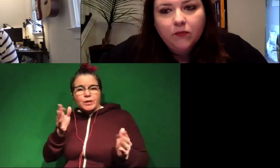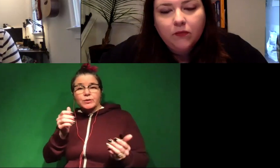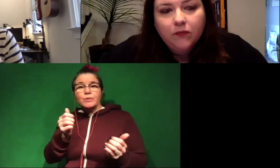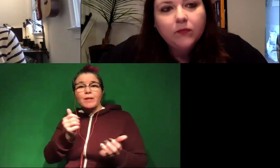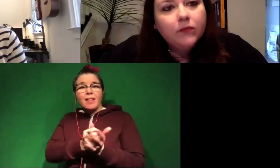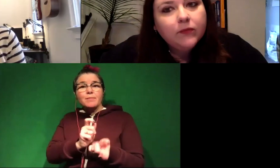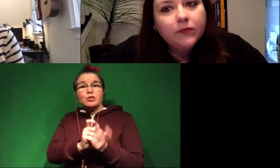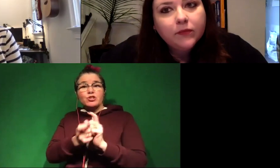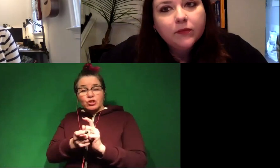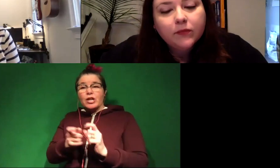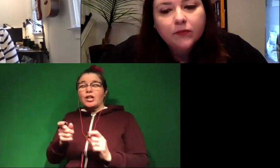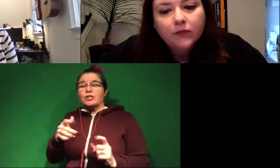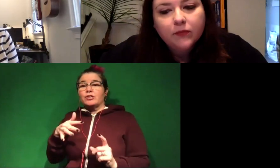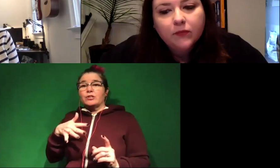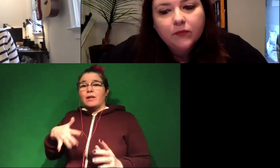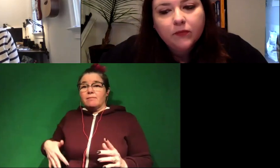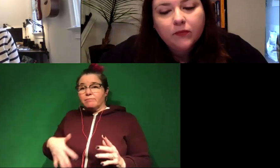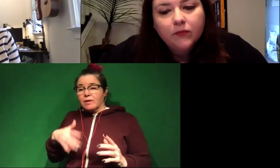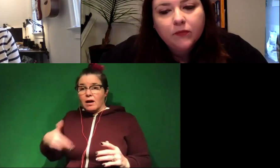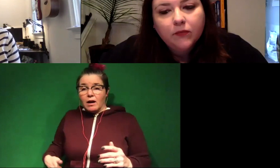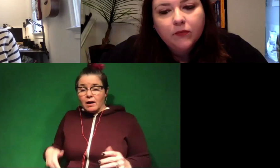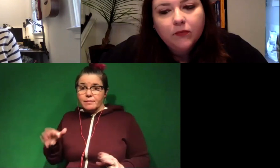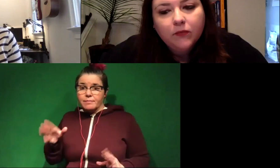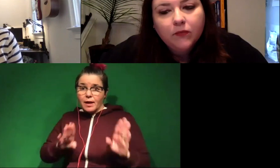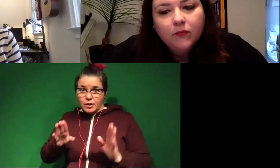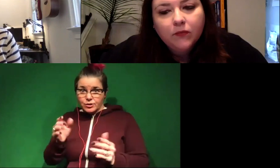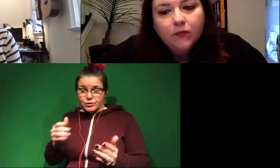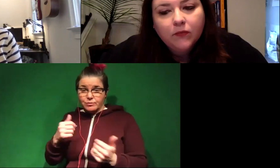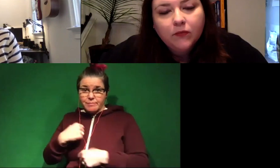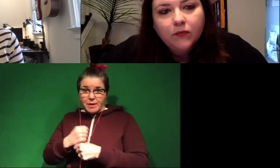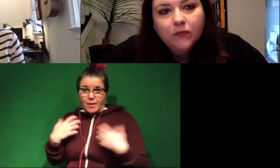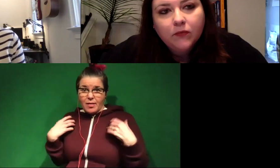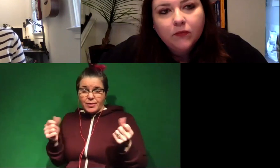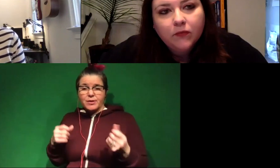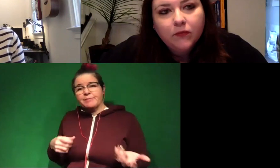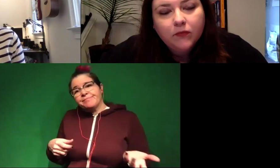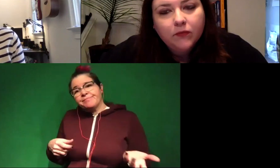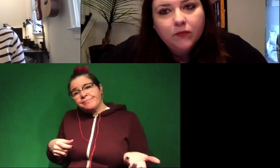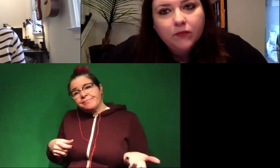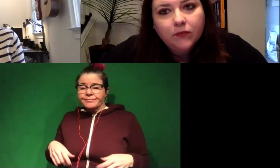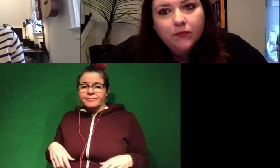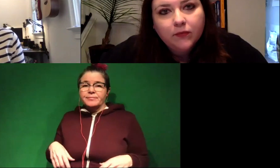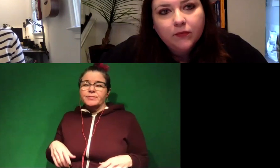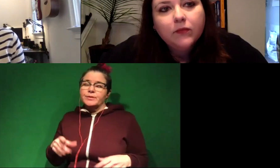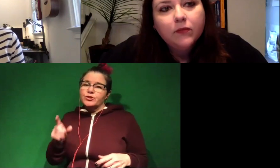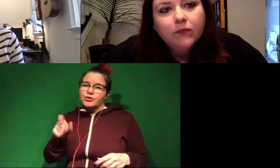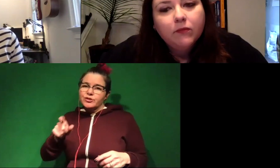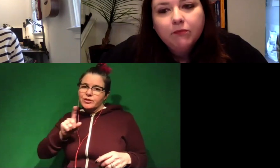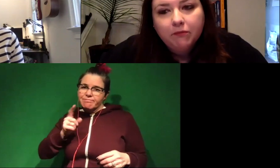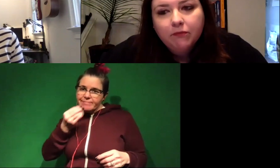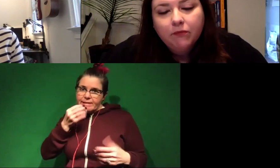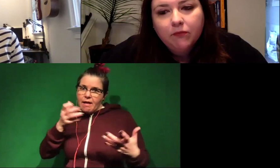the gut microbiota to keep you healthier. But the things that do seem to alter it are eating lots of fiber,